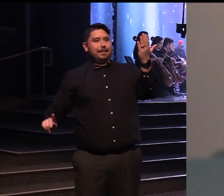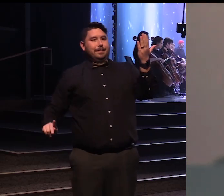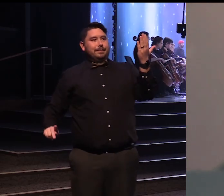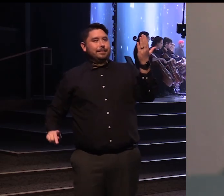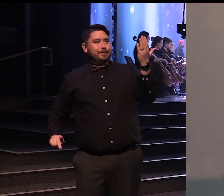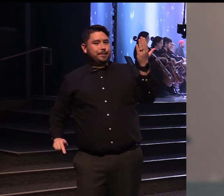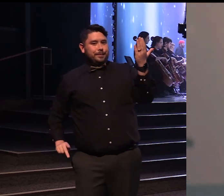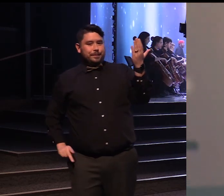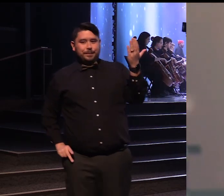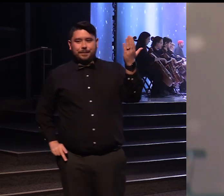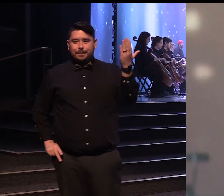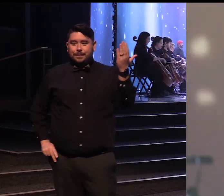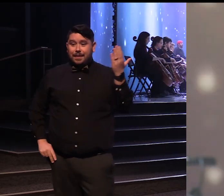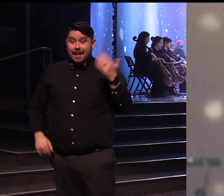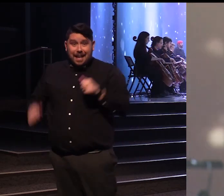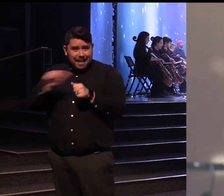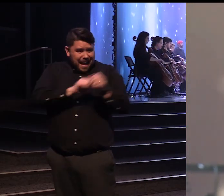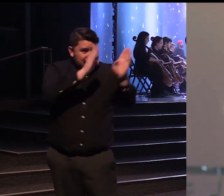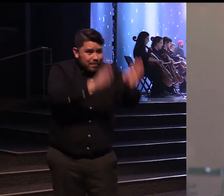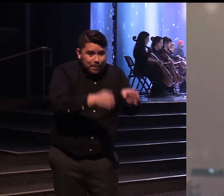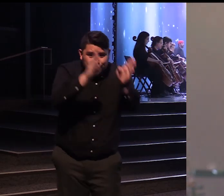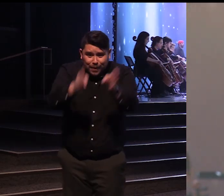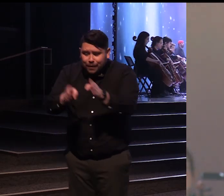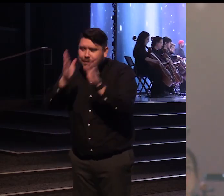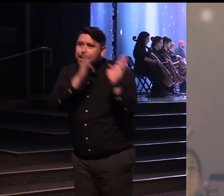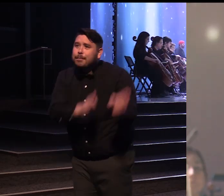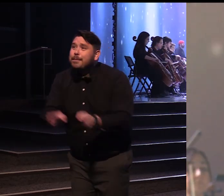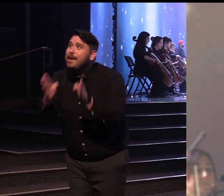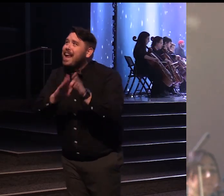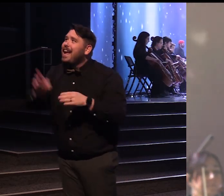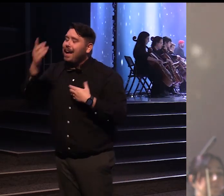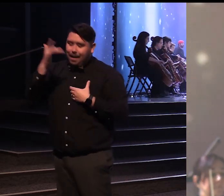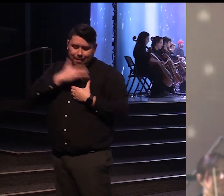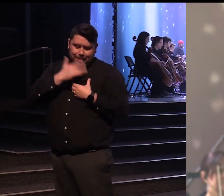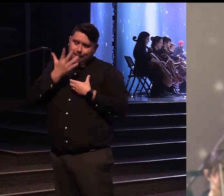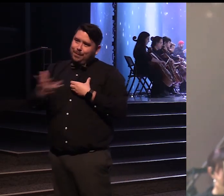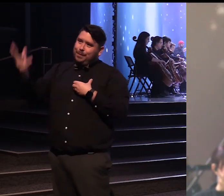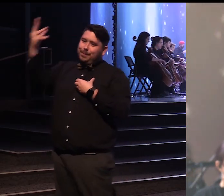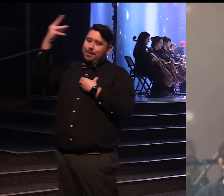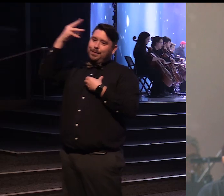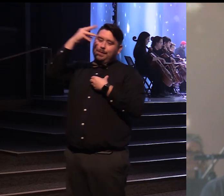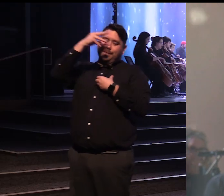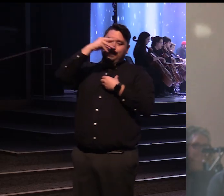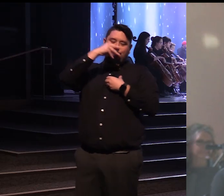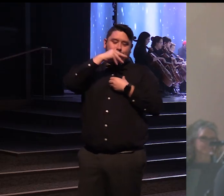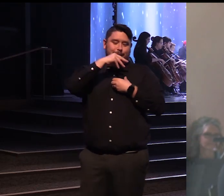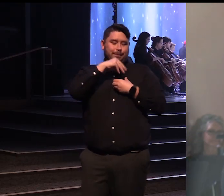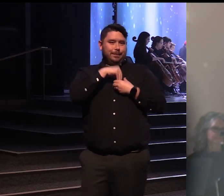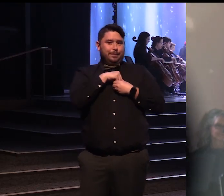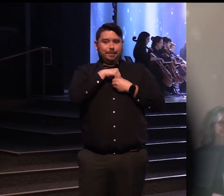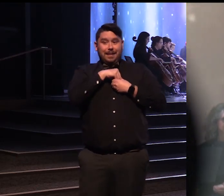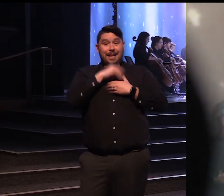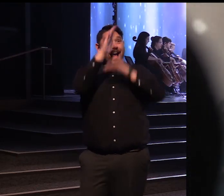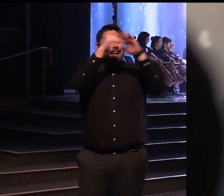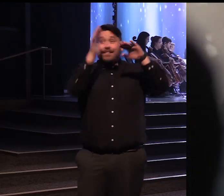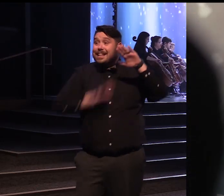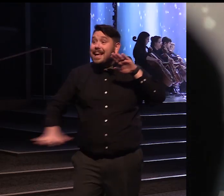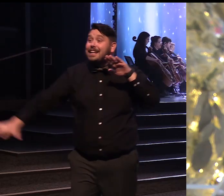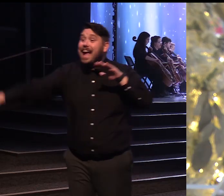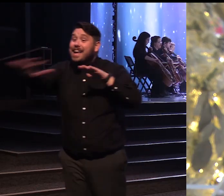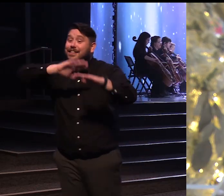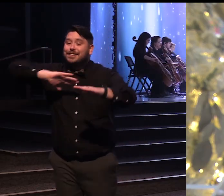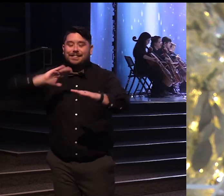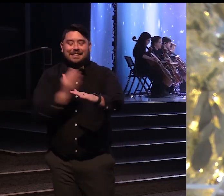King. Let every heart prepare him a room. And heaven and